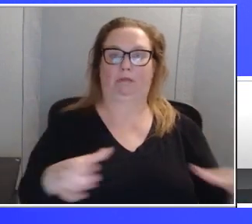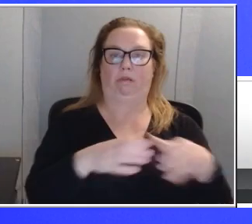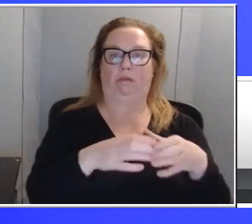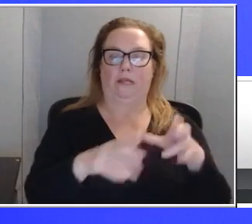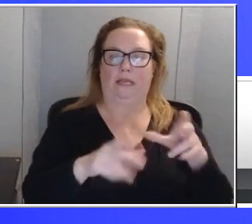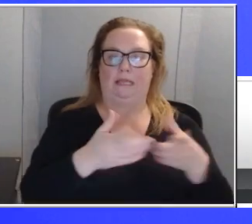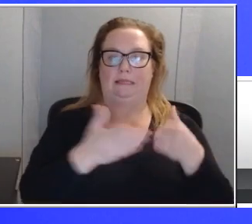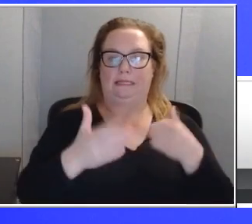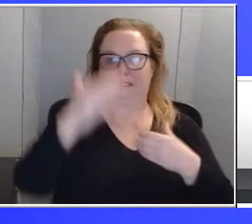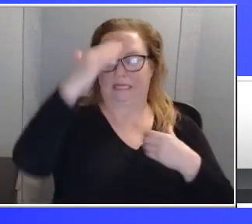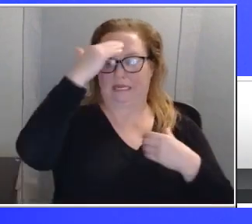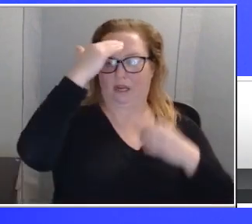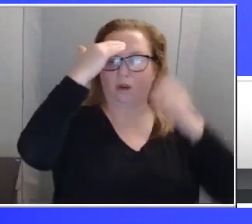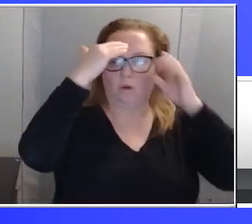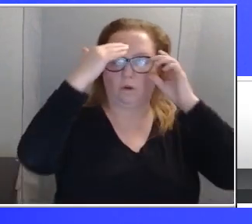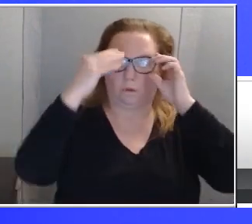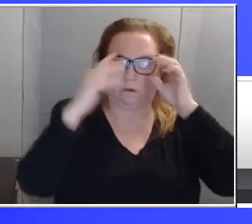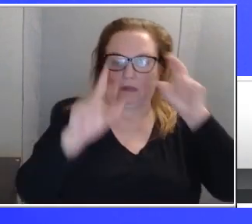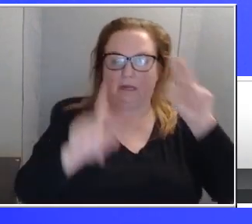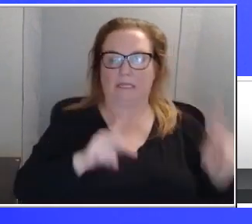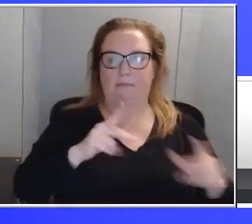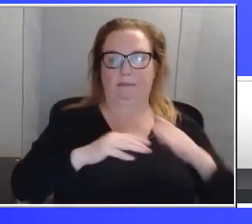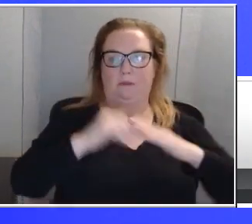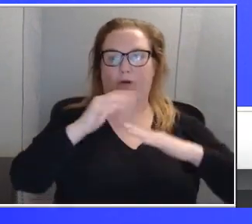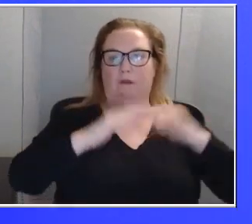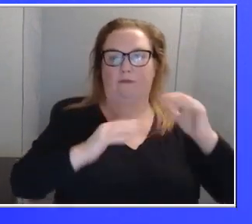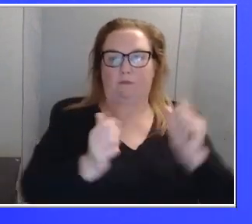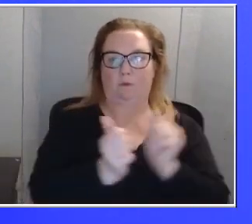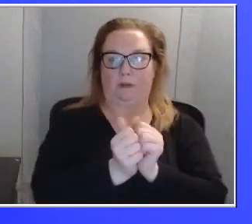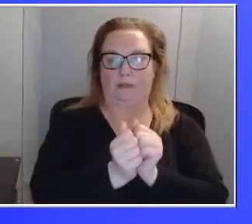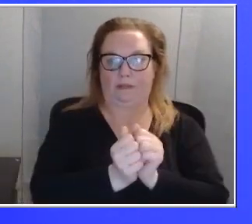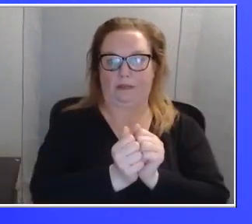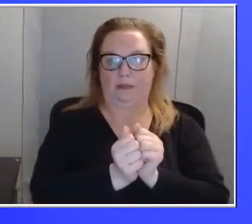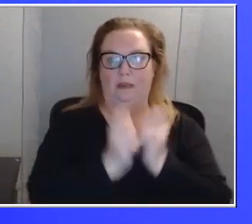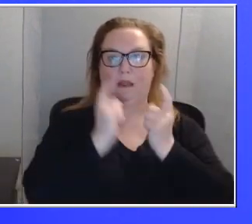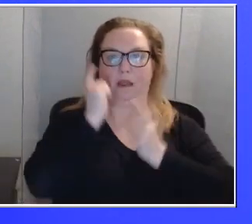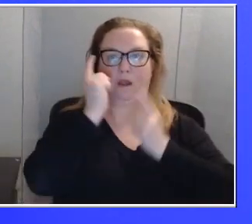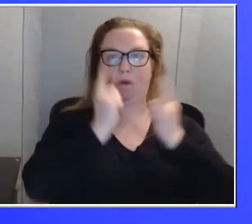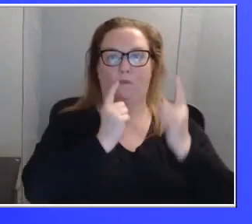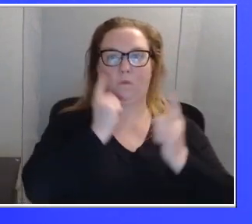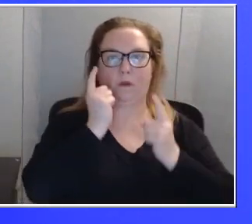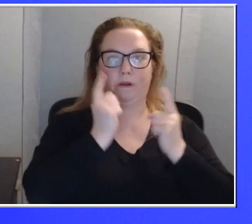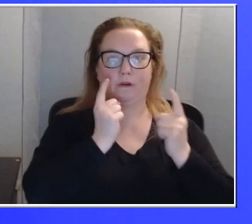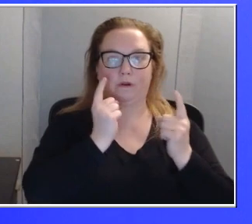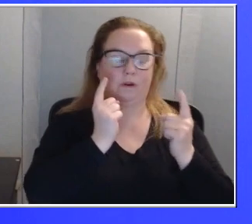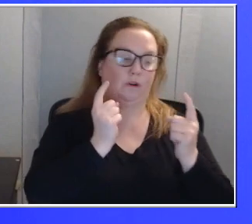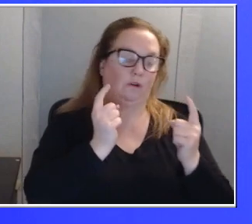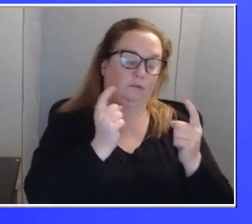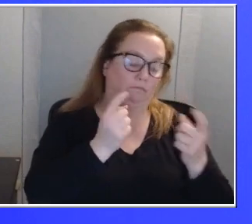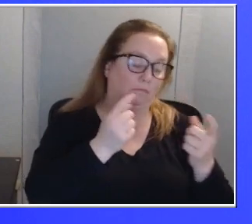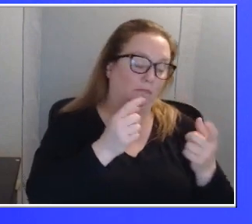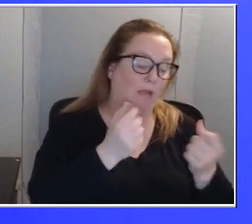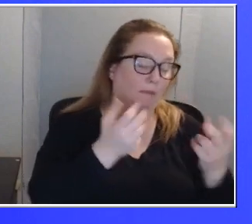they know, and the people they're comfortable with. So I wonder how much of that goes into play.